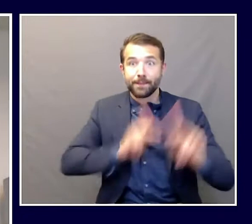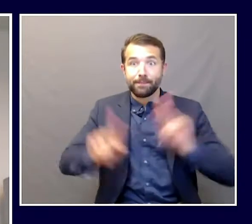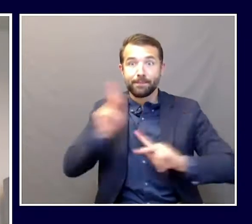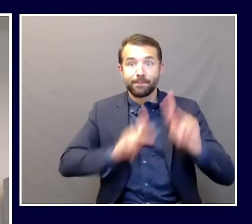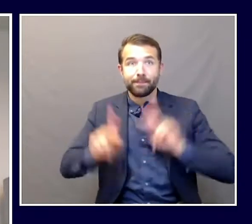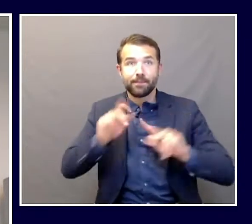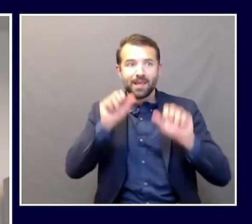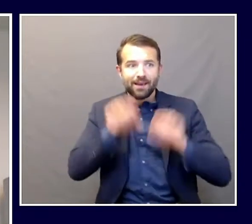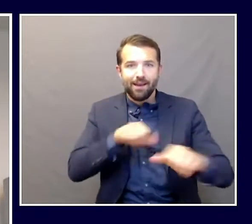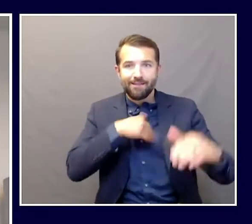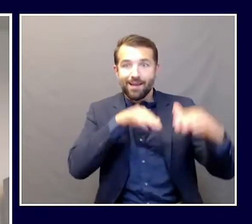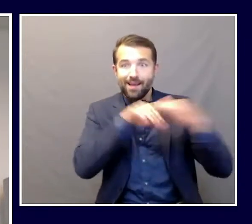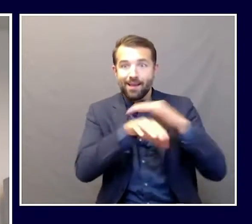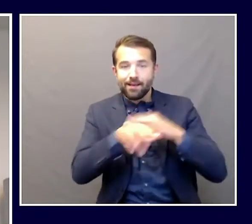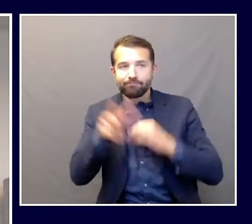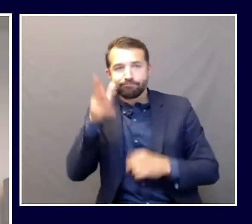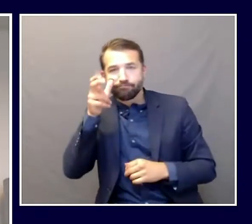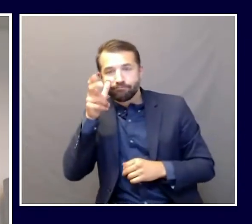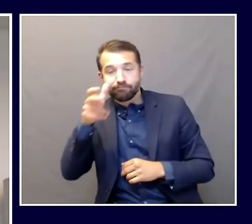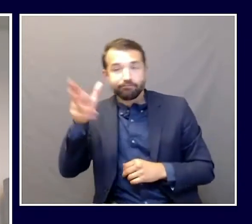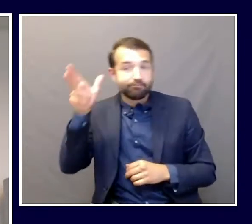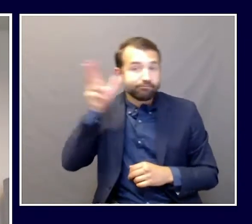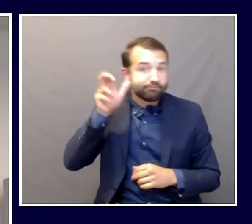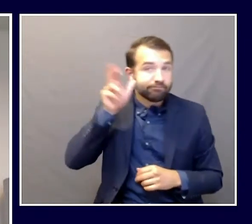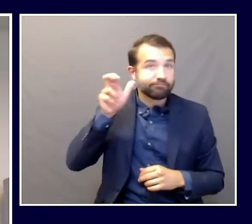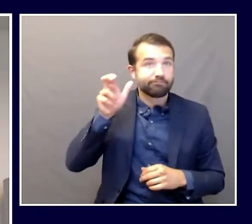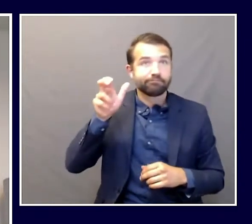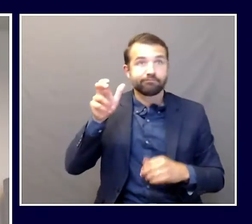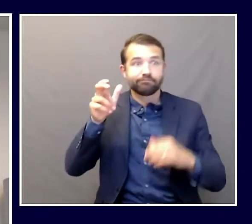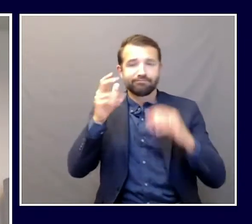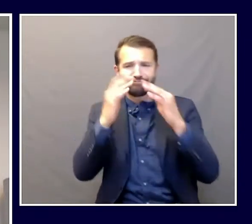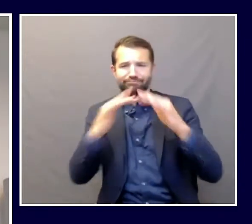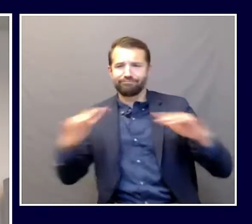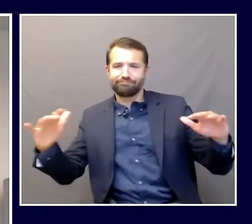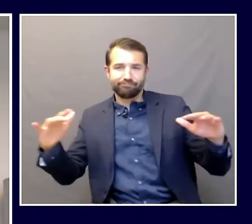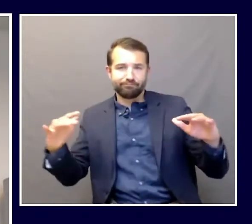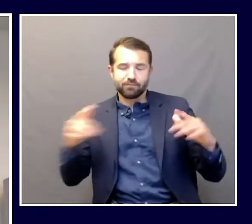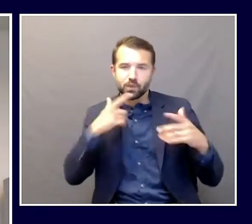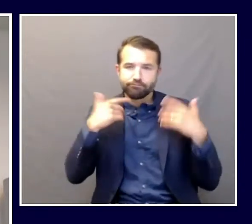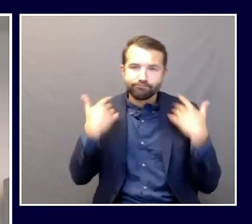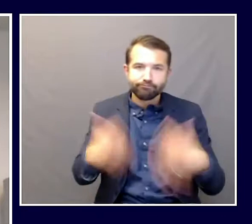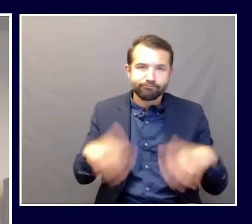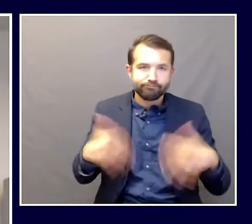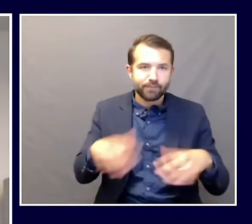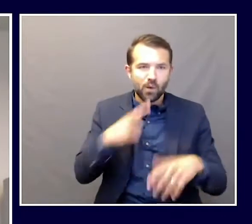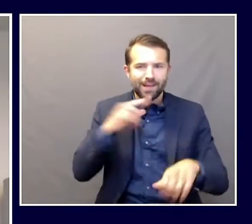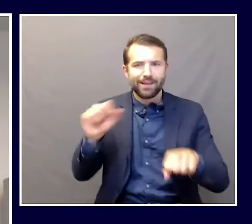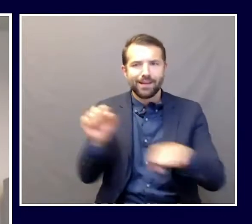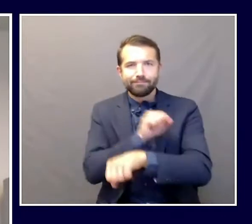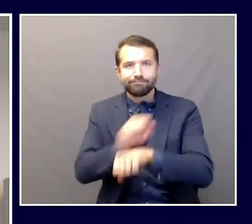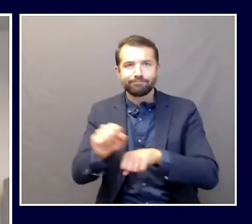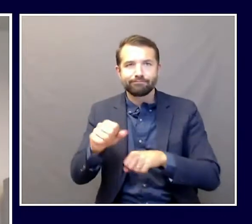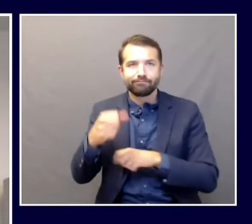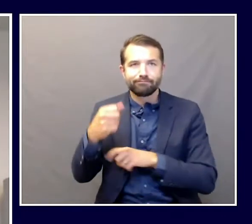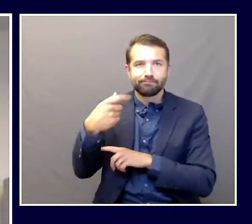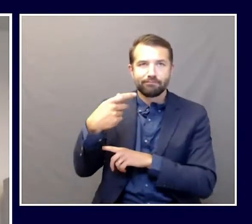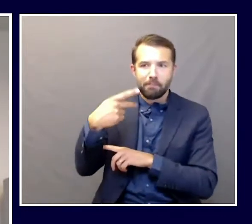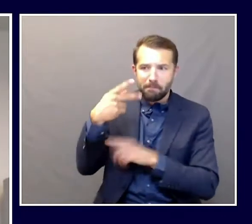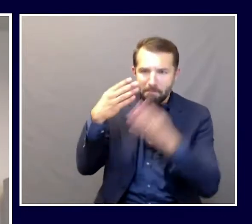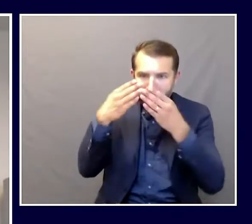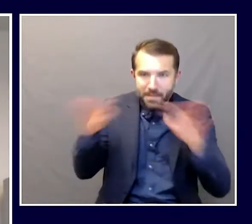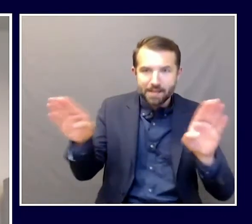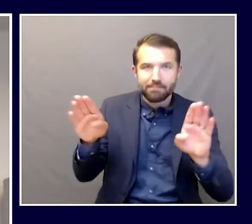Maine Public, thank you so much. This is really, truly what a public radio and public media